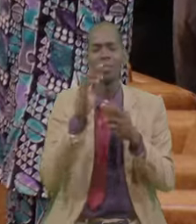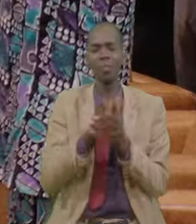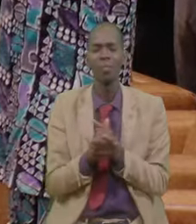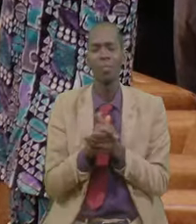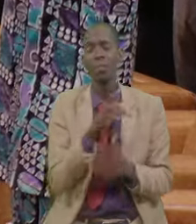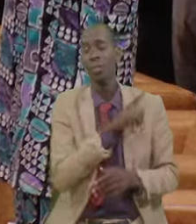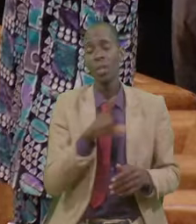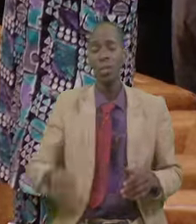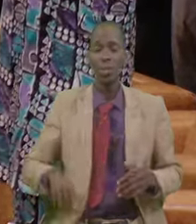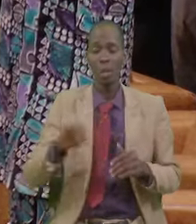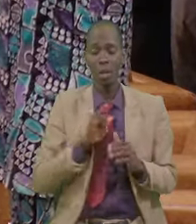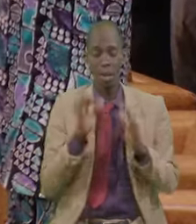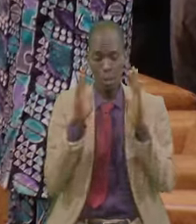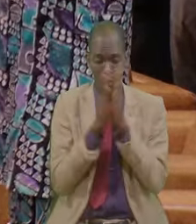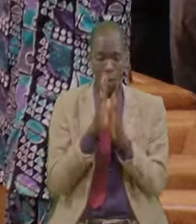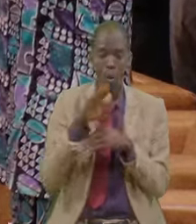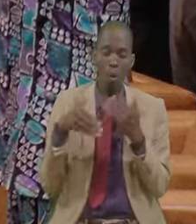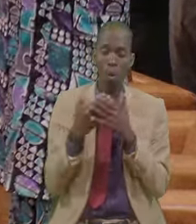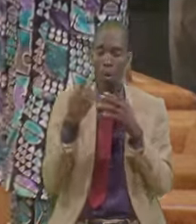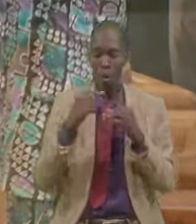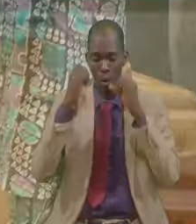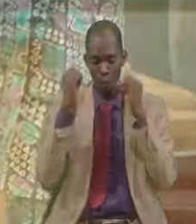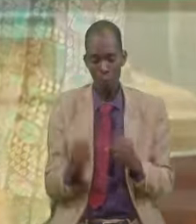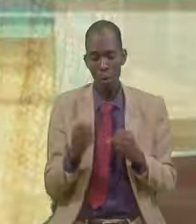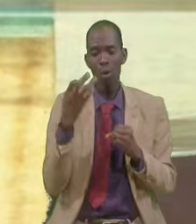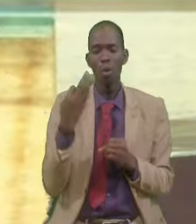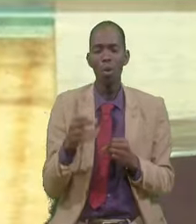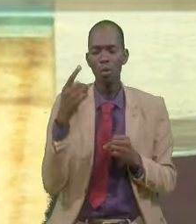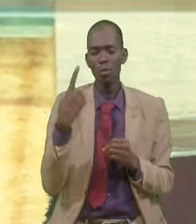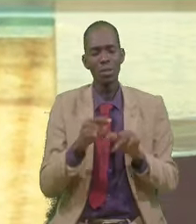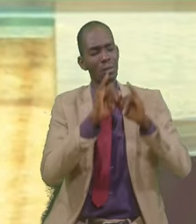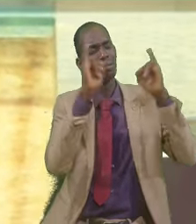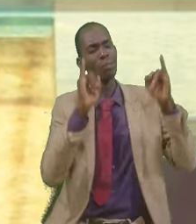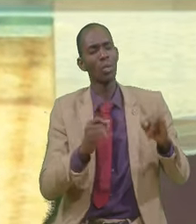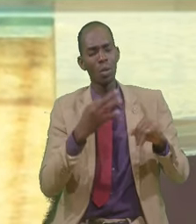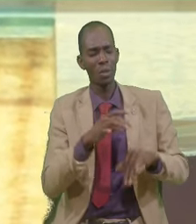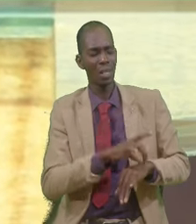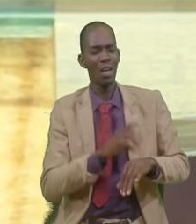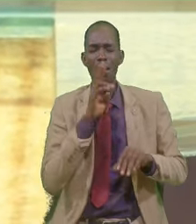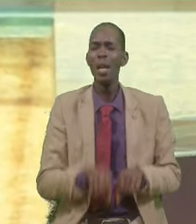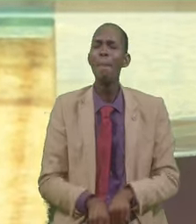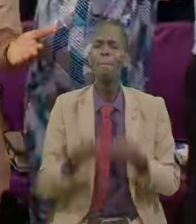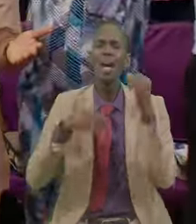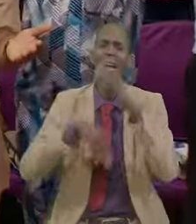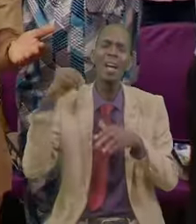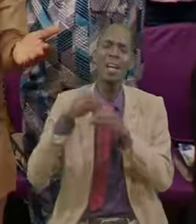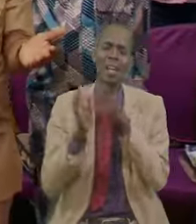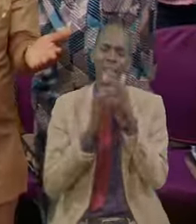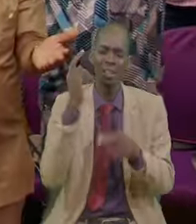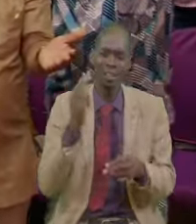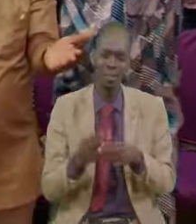Lord, I pray all the powers of the gods of the heathen, they're broken down today in Jesus' name.